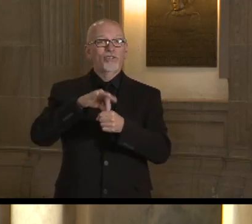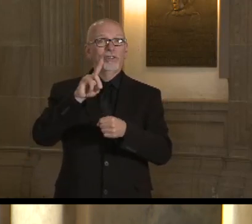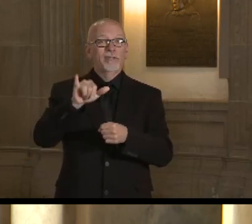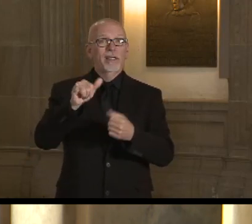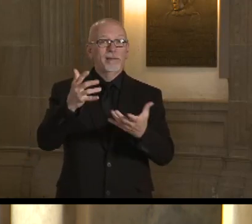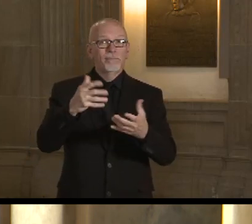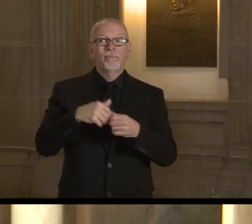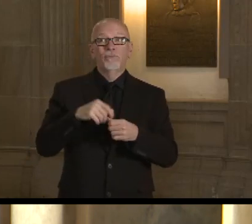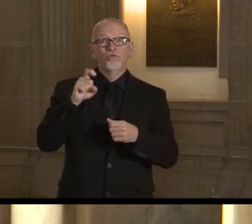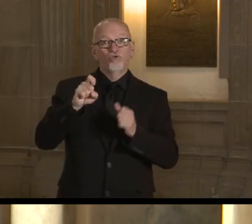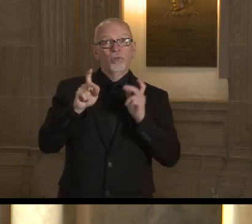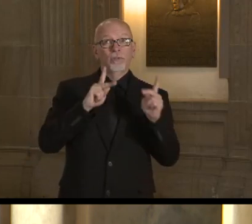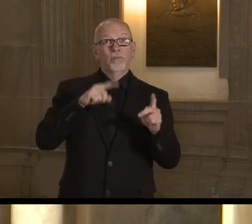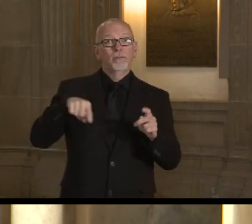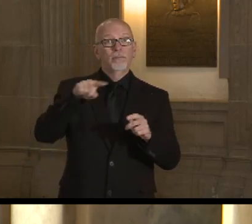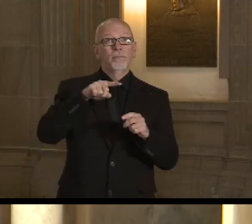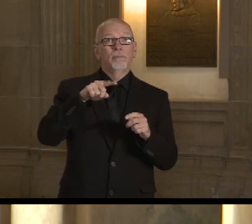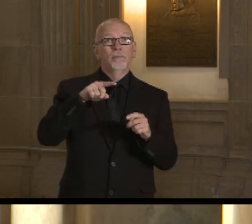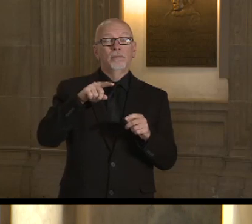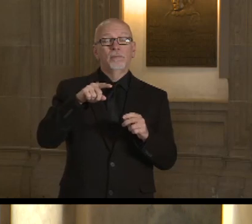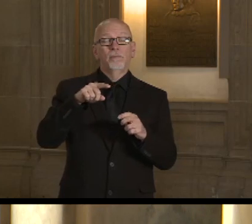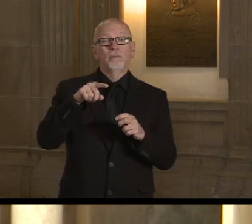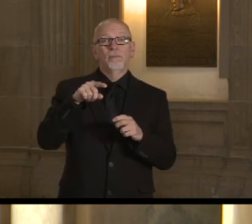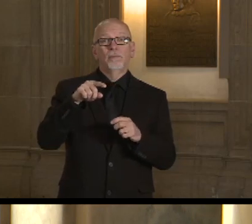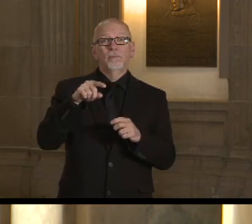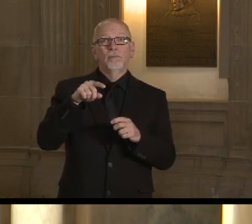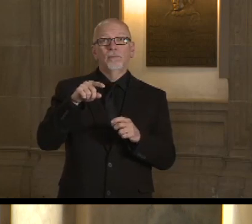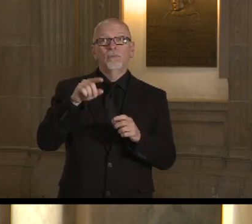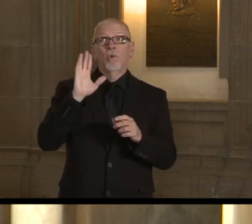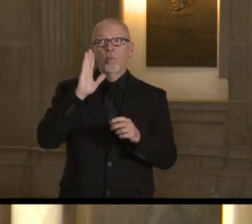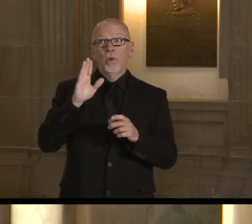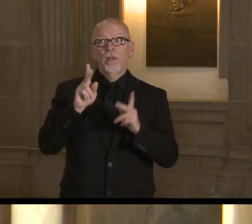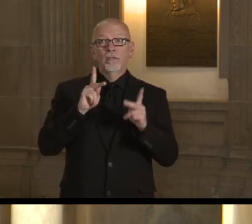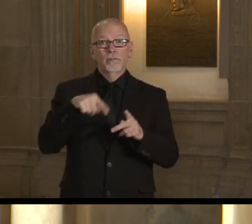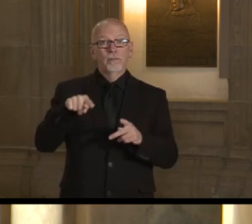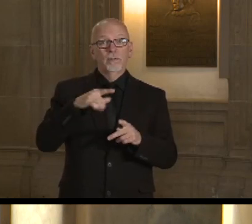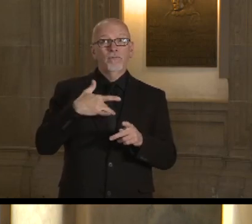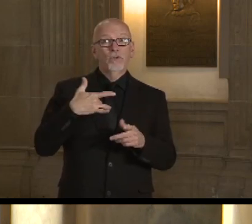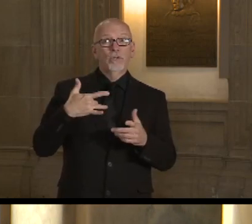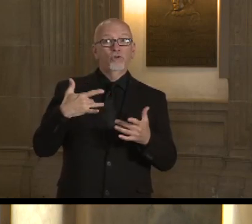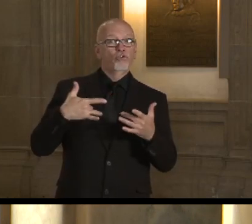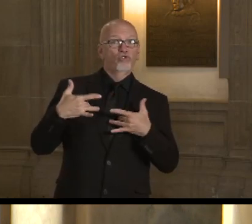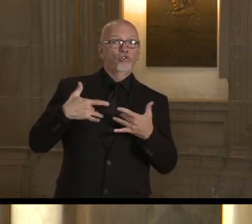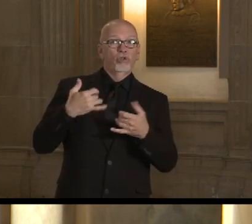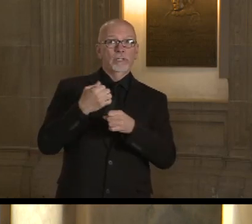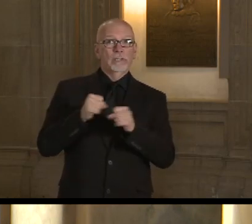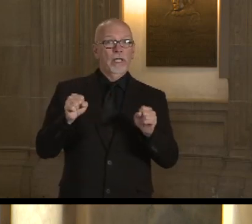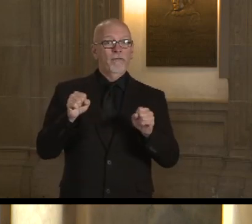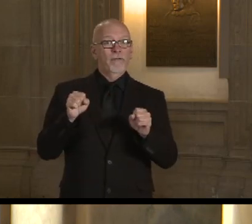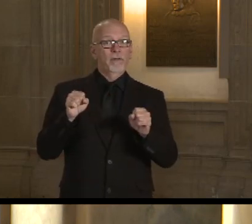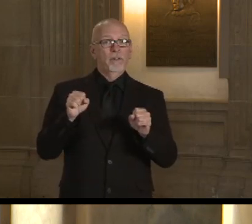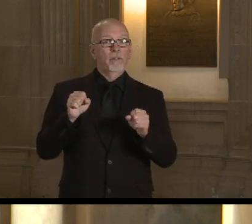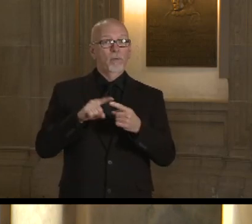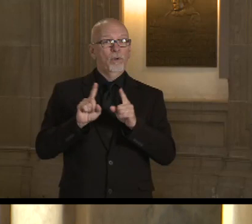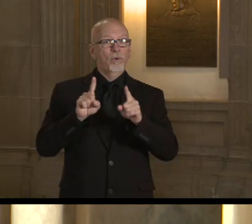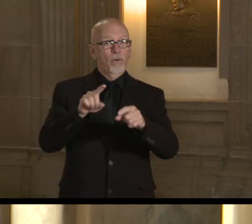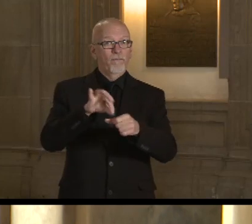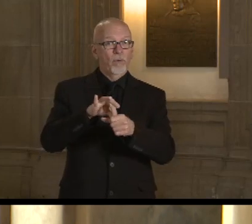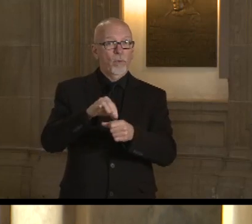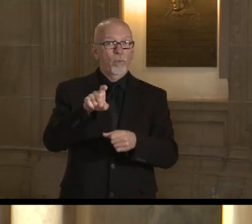day, should citizens or will citizens be concerned for safety when they go to